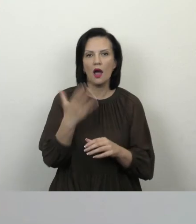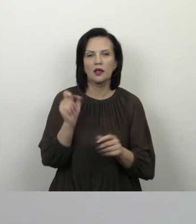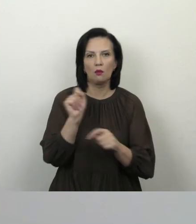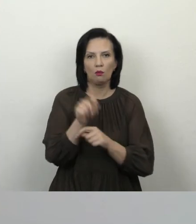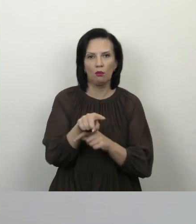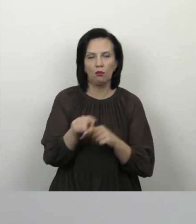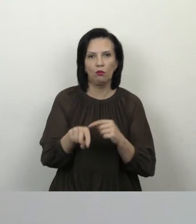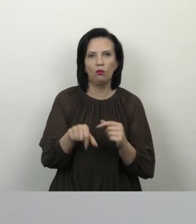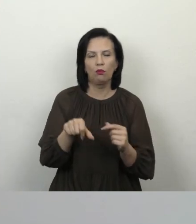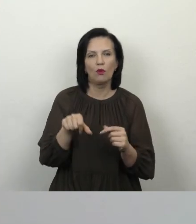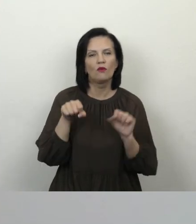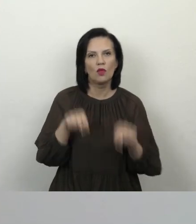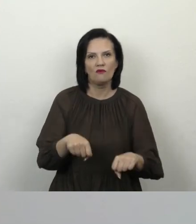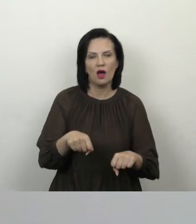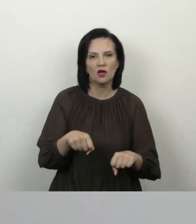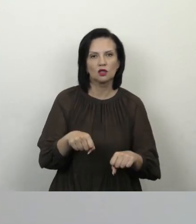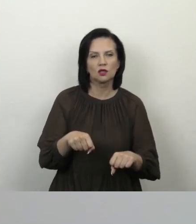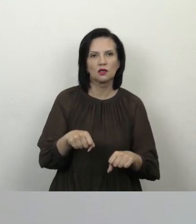Commission, but